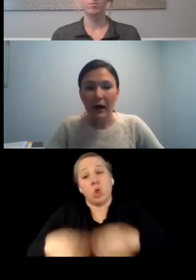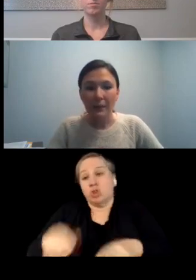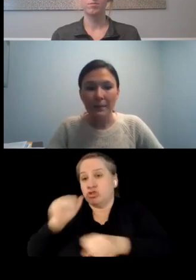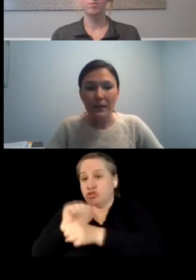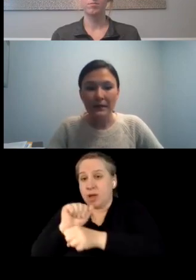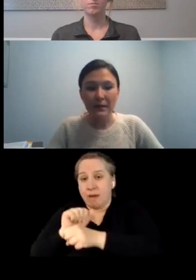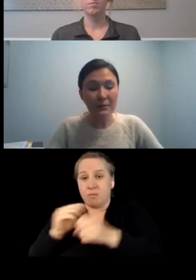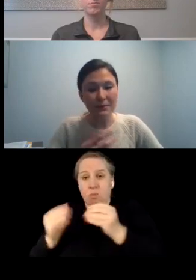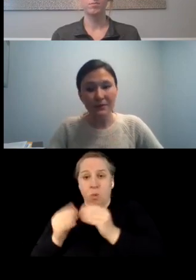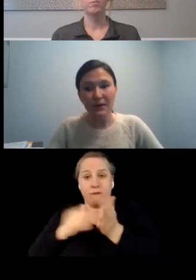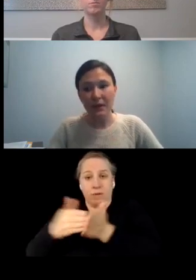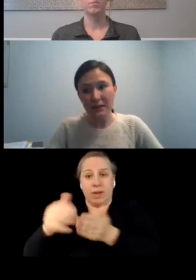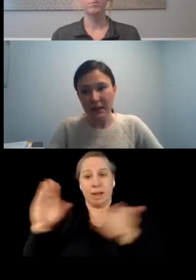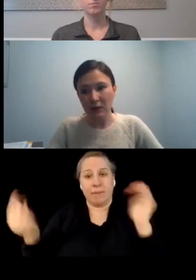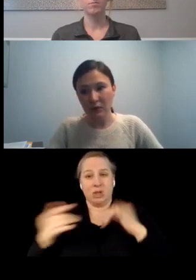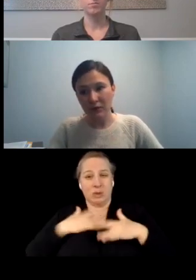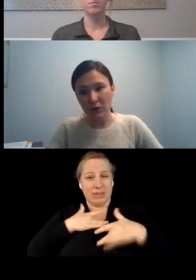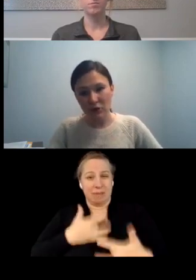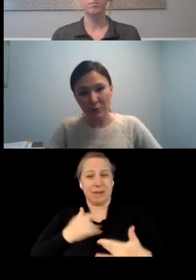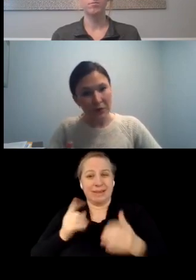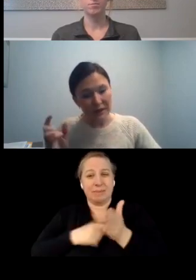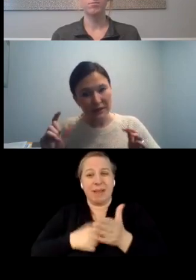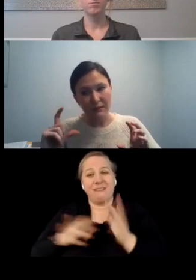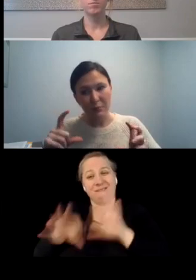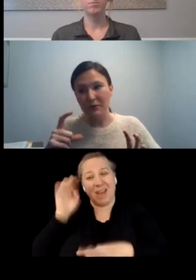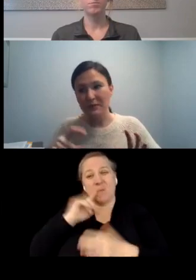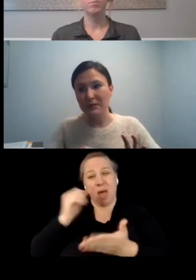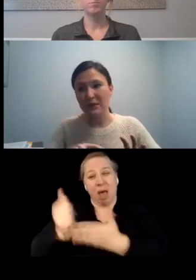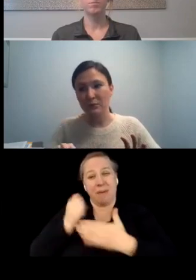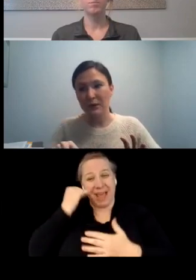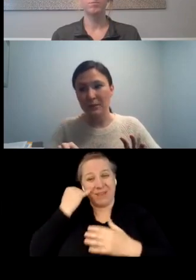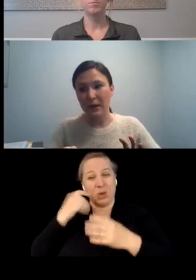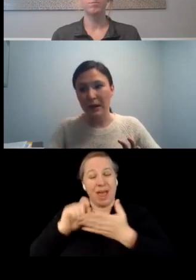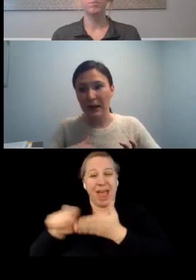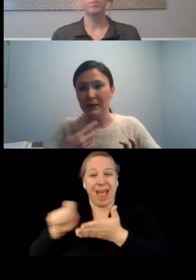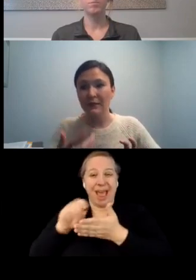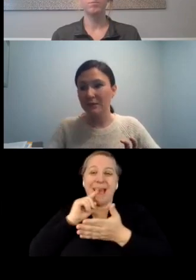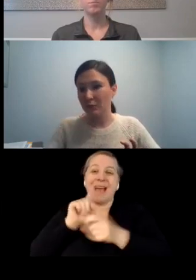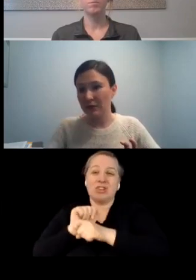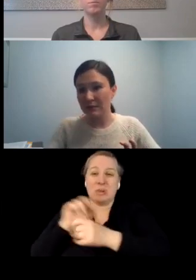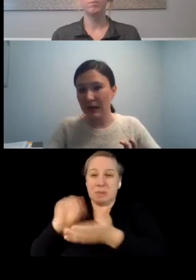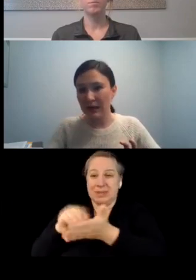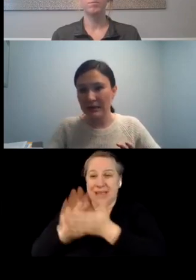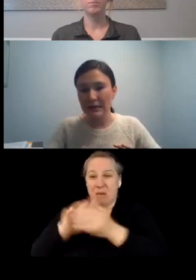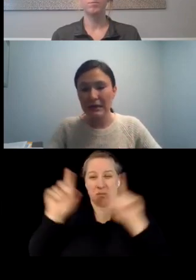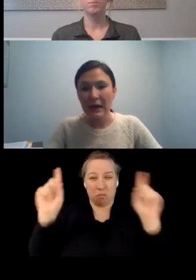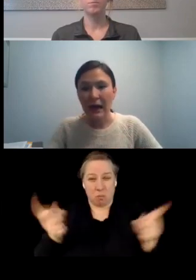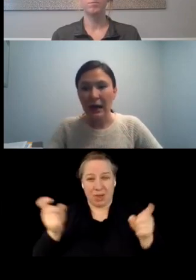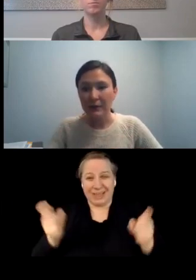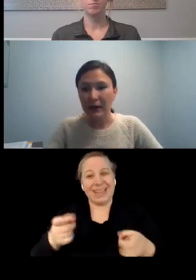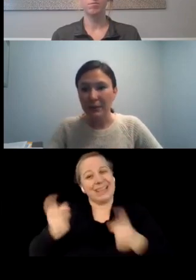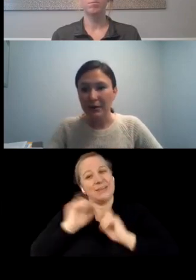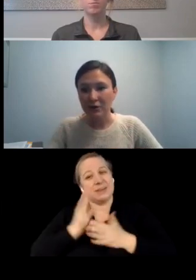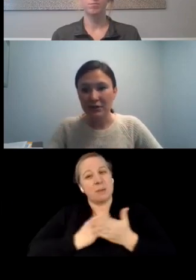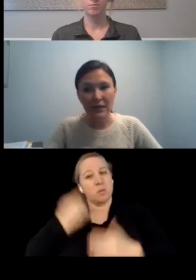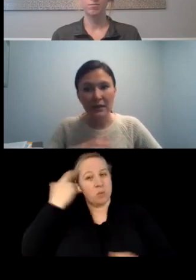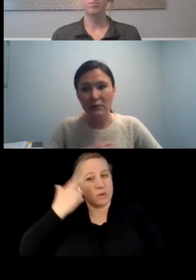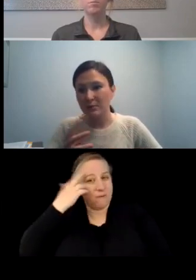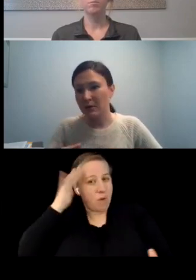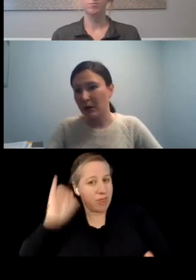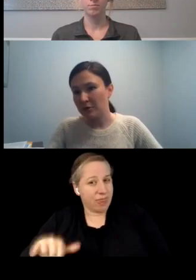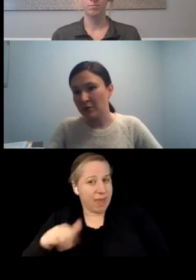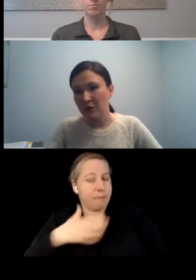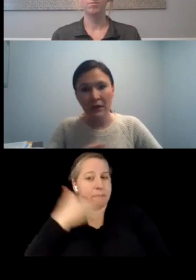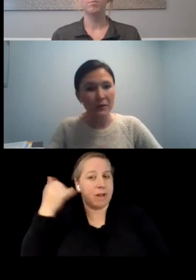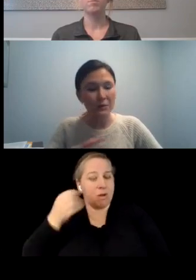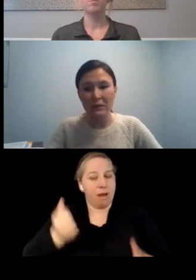typical, sometimes I find that it is helpful if you actually put in kind of parentheses on your resume and kind of give some reason behind it, kind of better understand